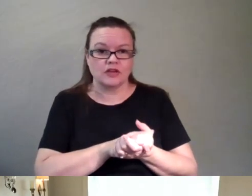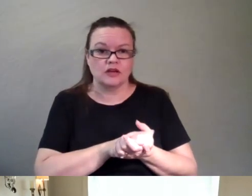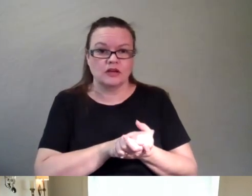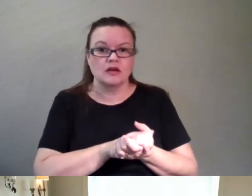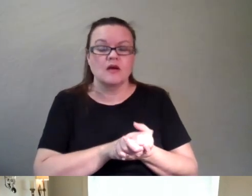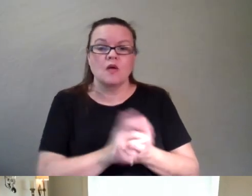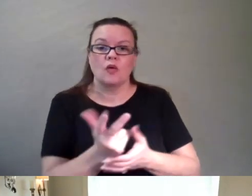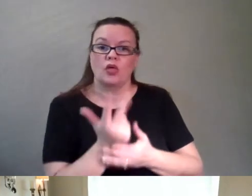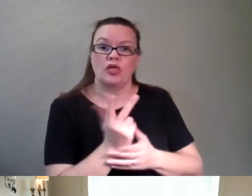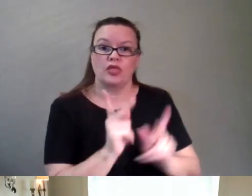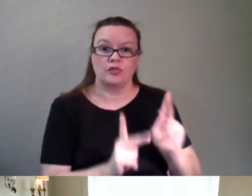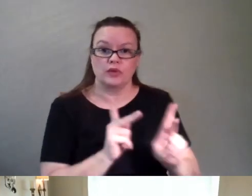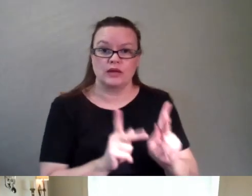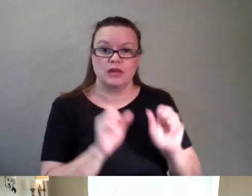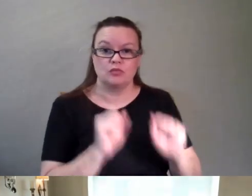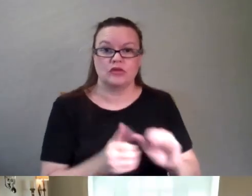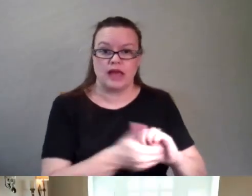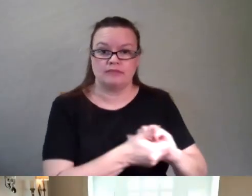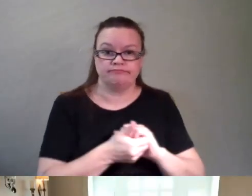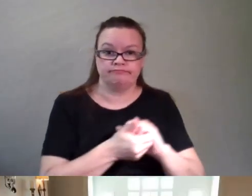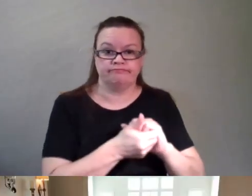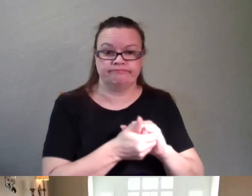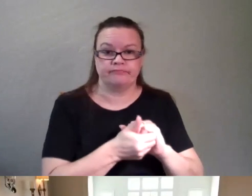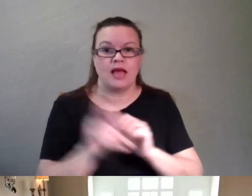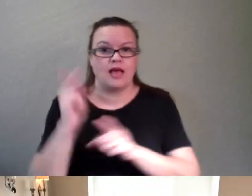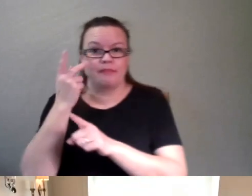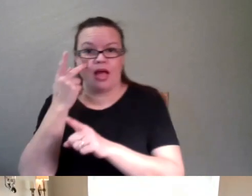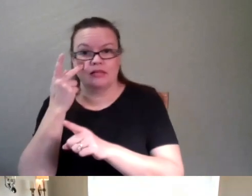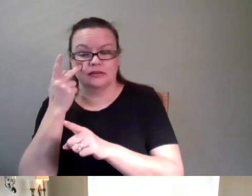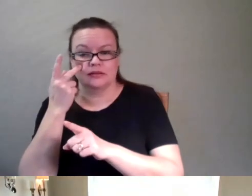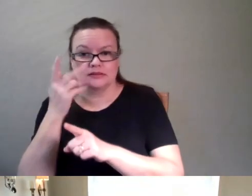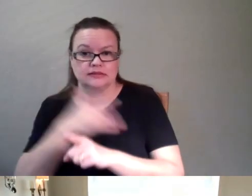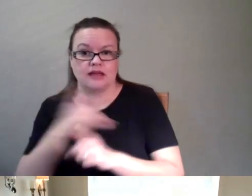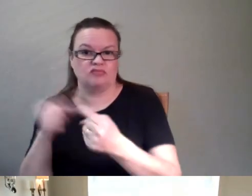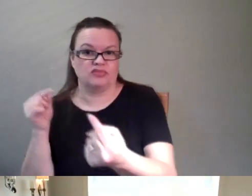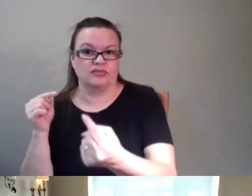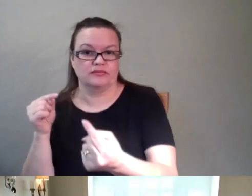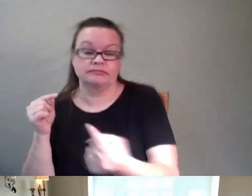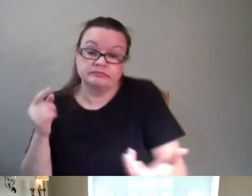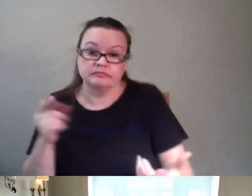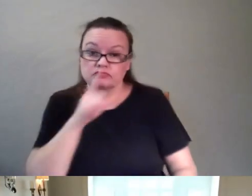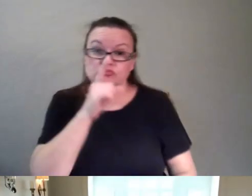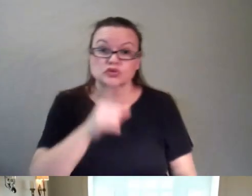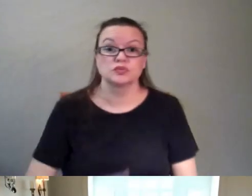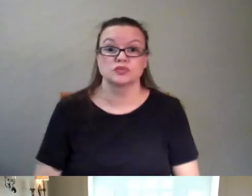or at least for 99% of the voters. And we give some examples in the book of like